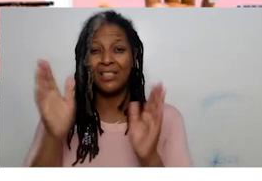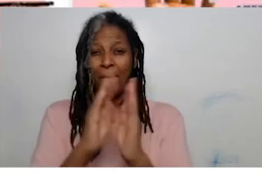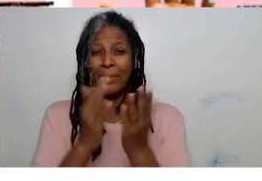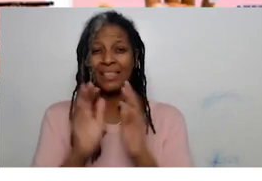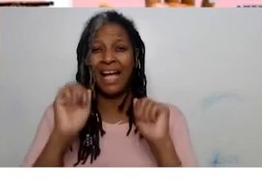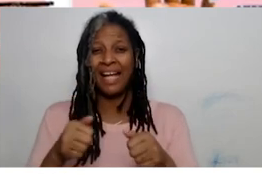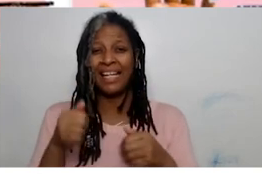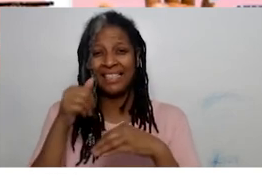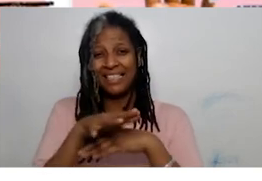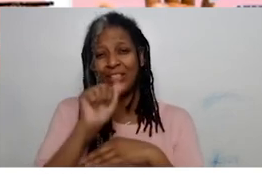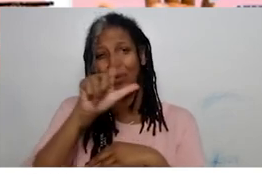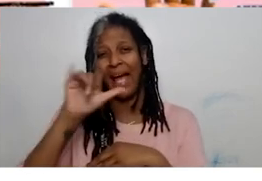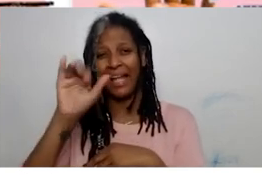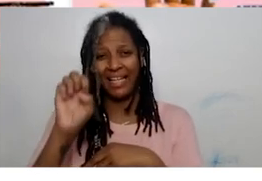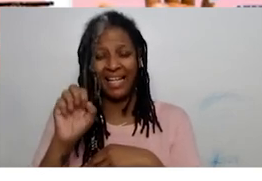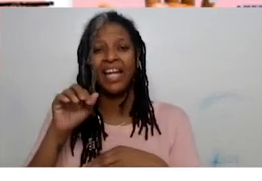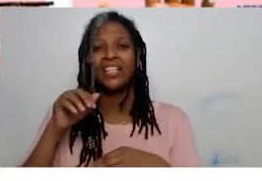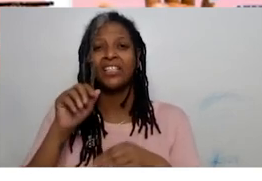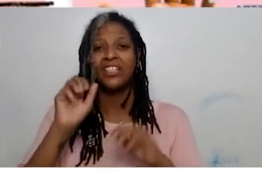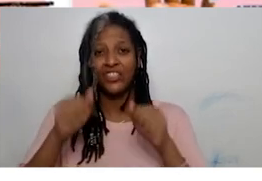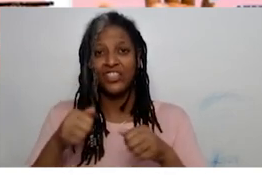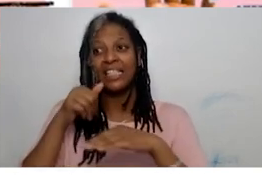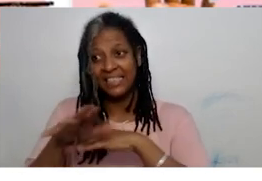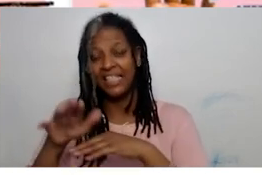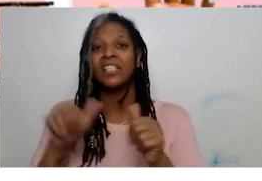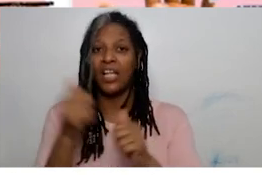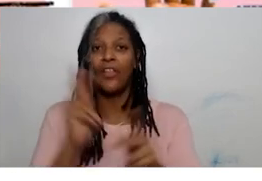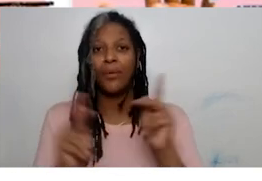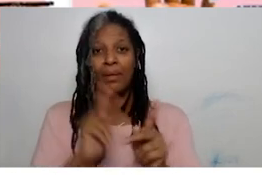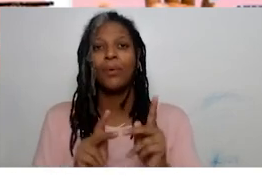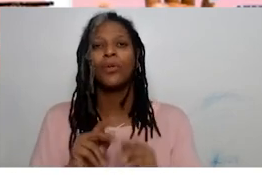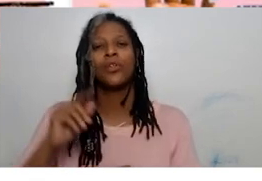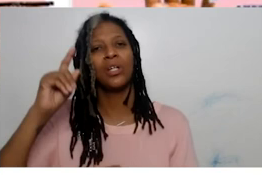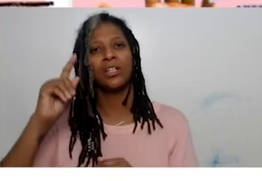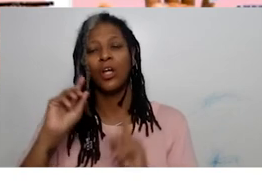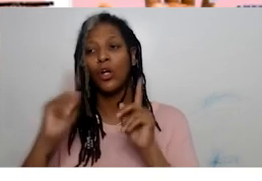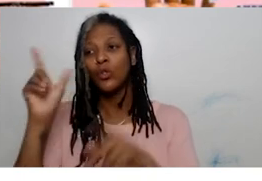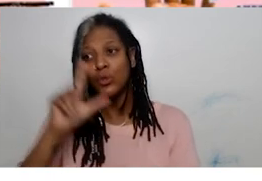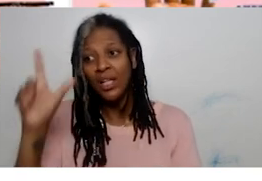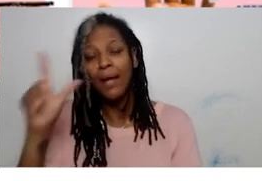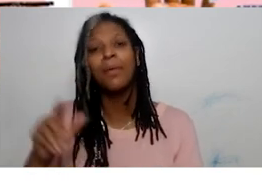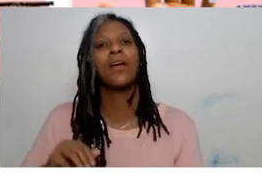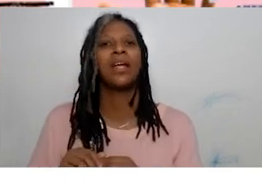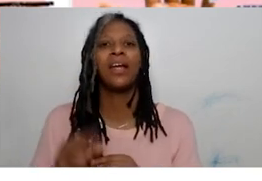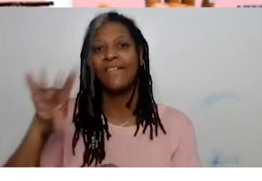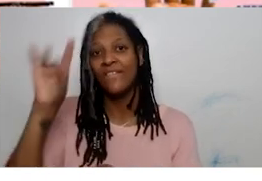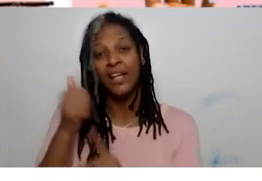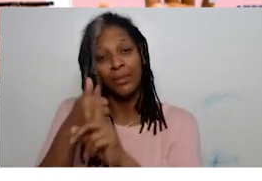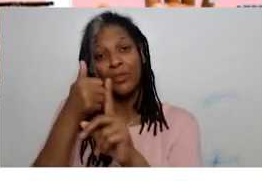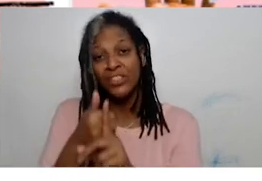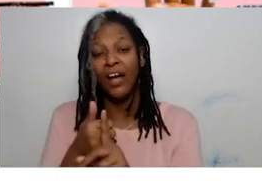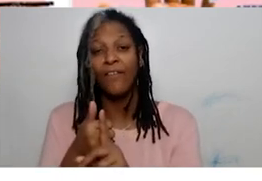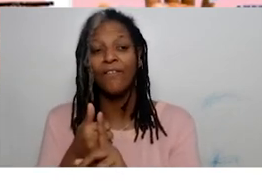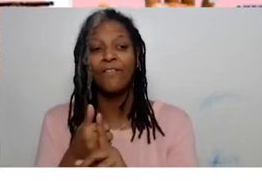everybody so that you can check out some books on your own if you would like to read more from survivors, from folks within